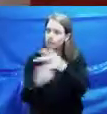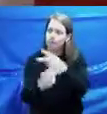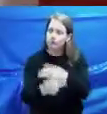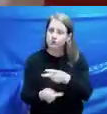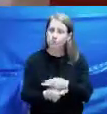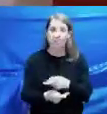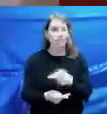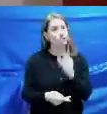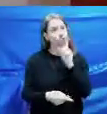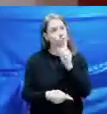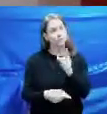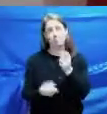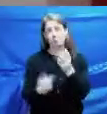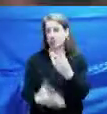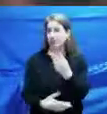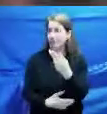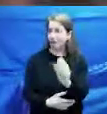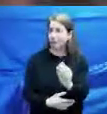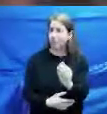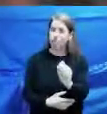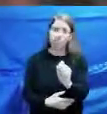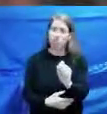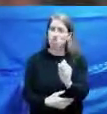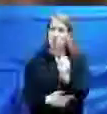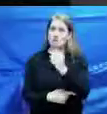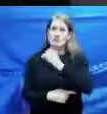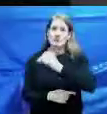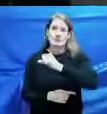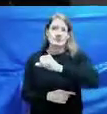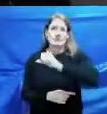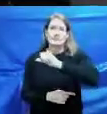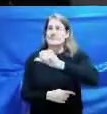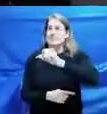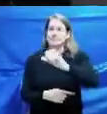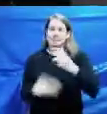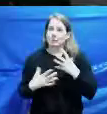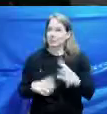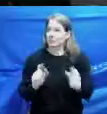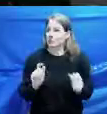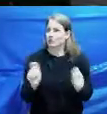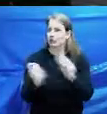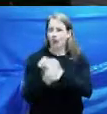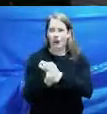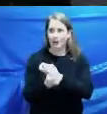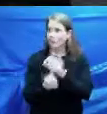visit them and it could be 50 years ago, and I don't think it has to be that way.